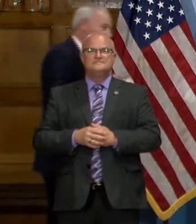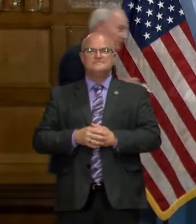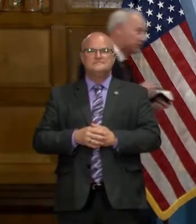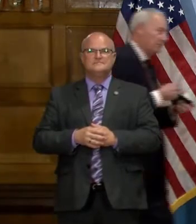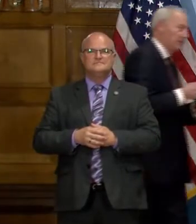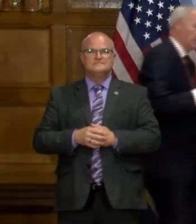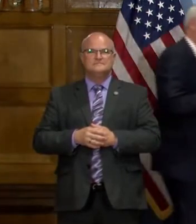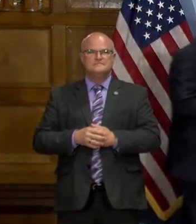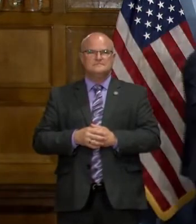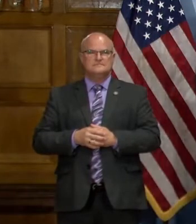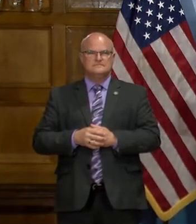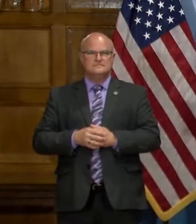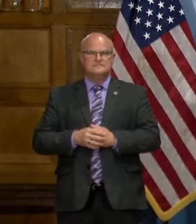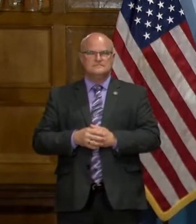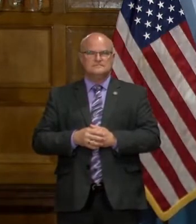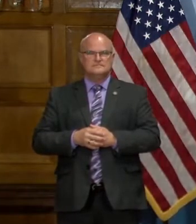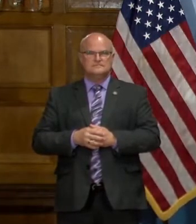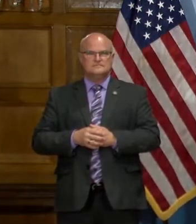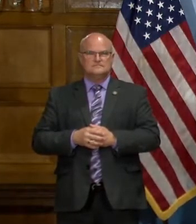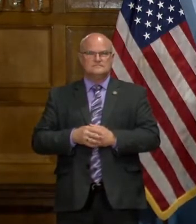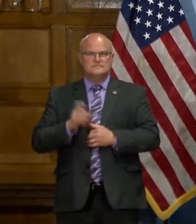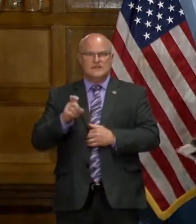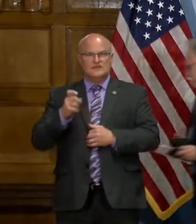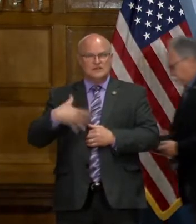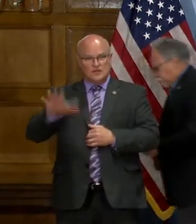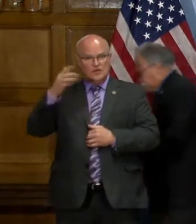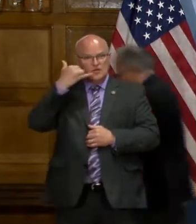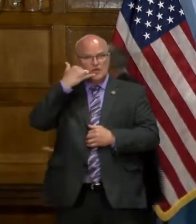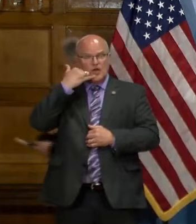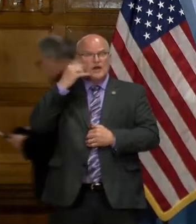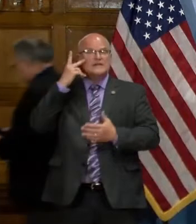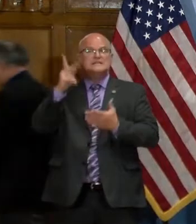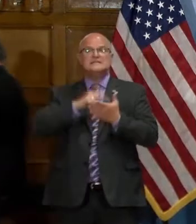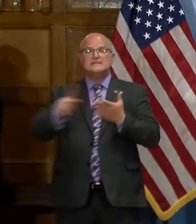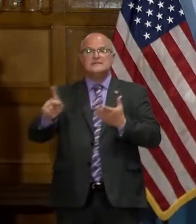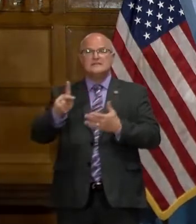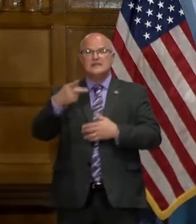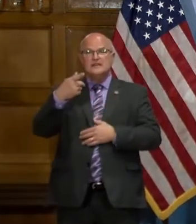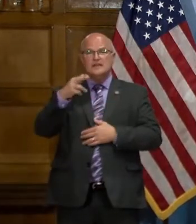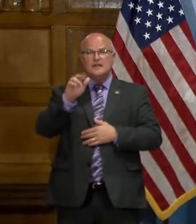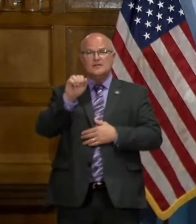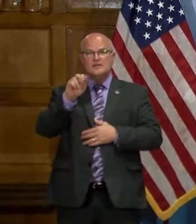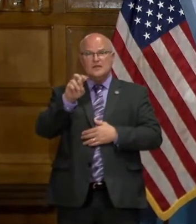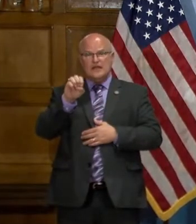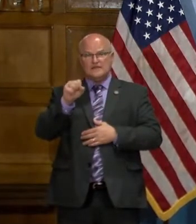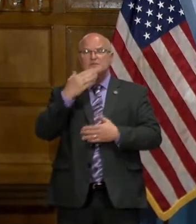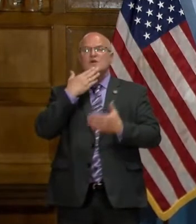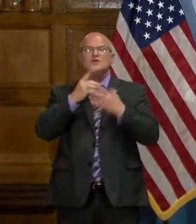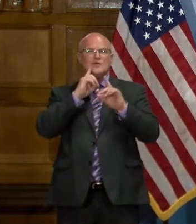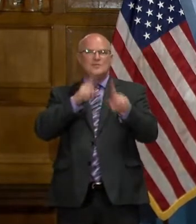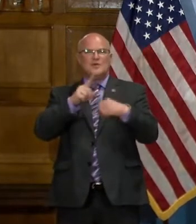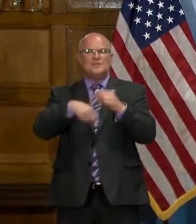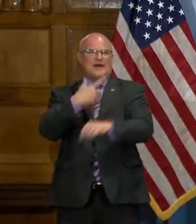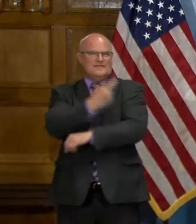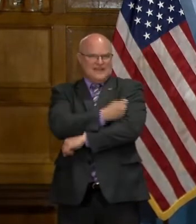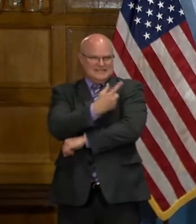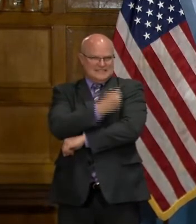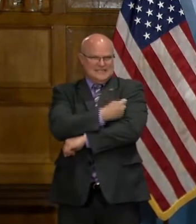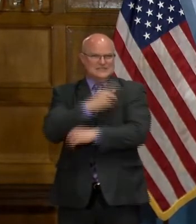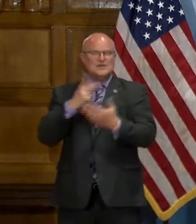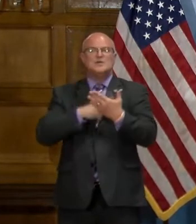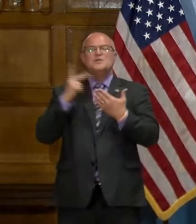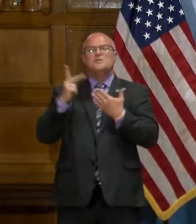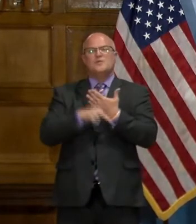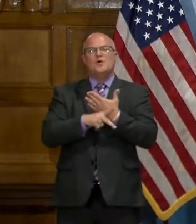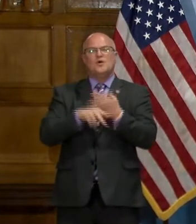If you need to go. I can wait. And then Secretary Graves has a very good report about vaccination